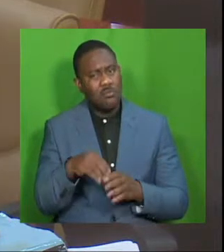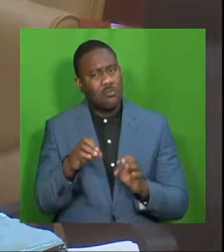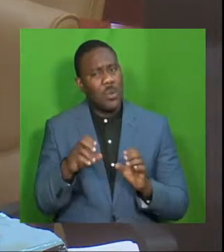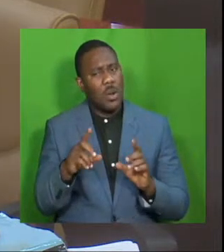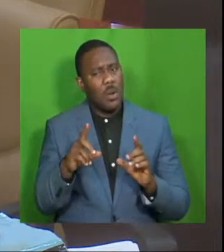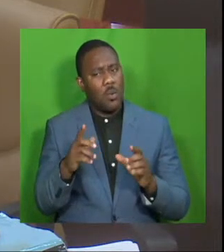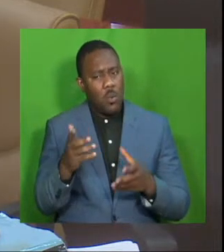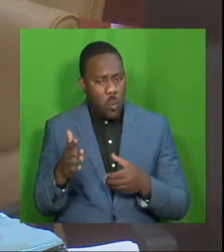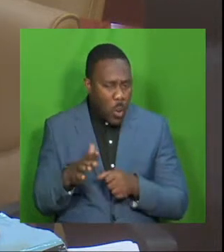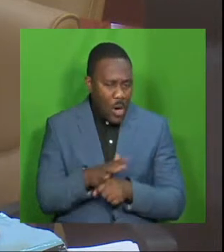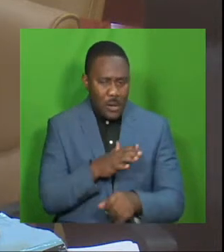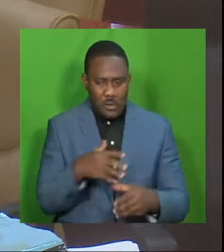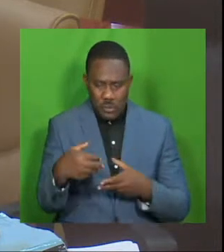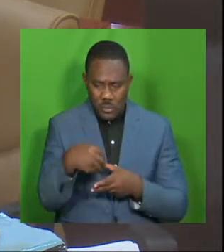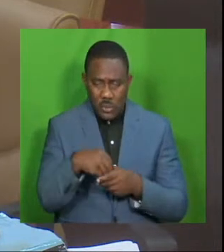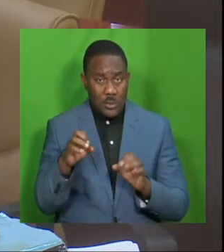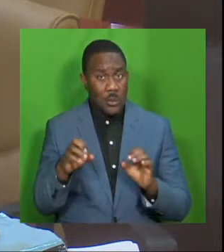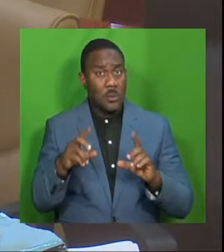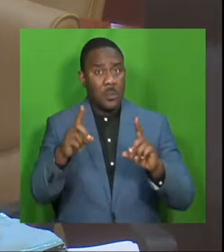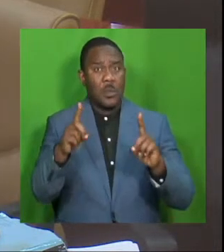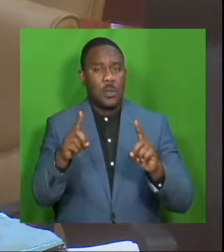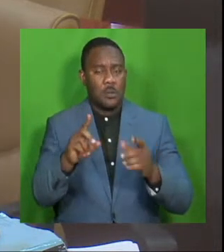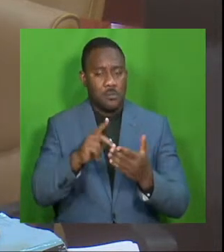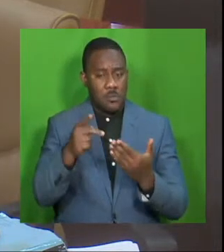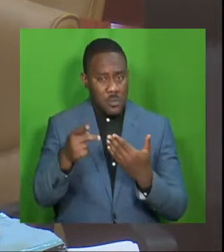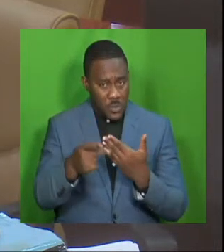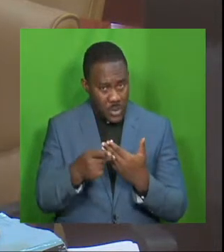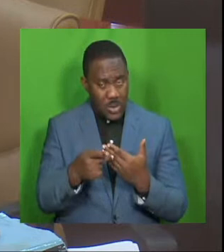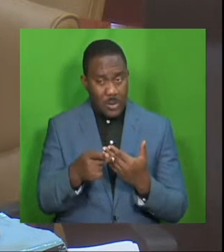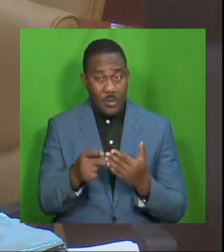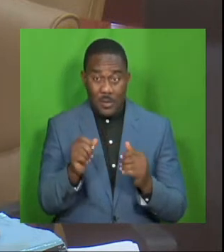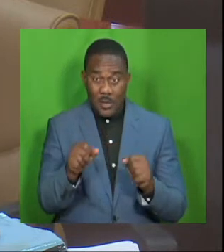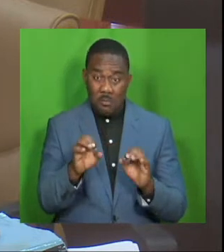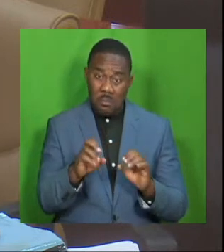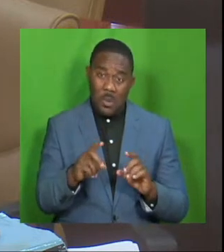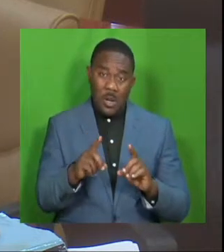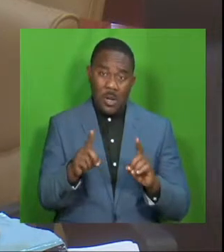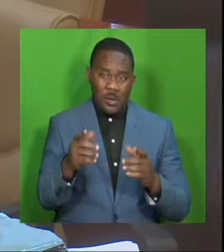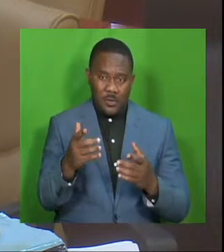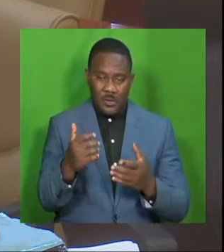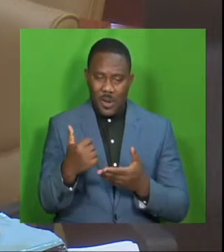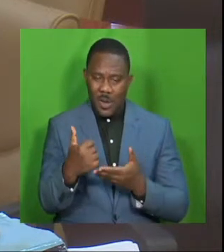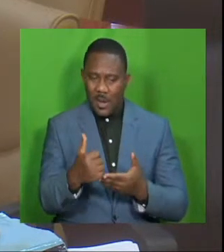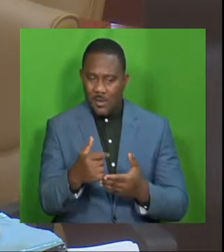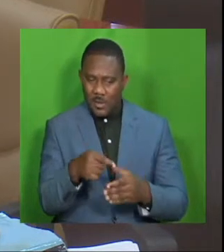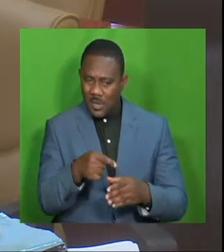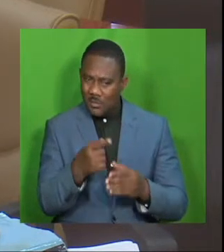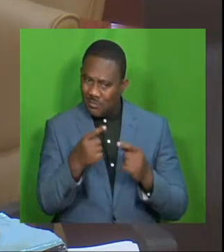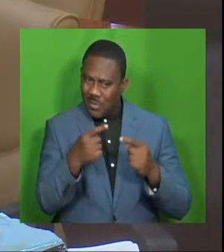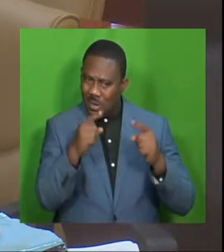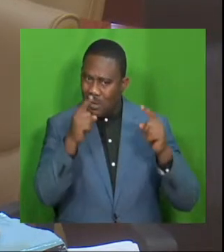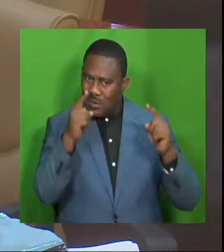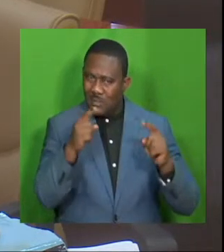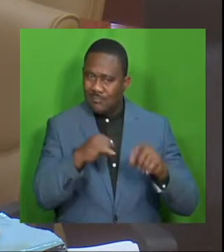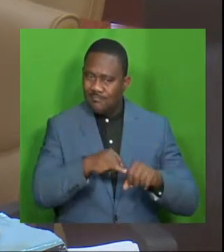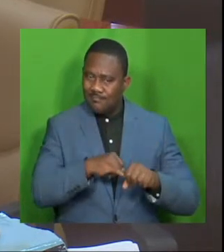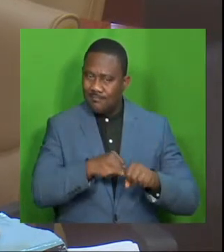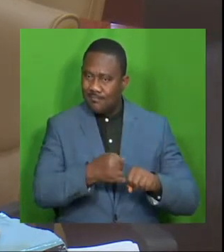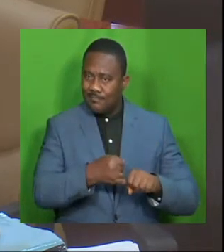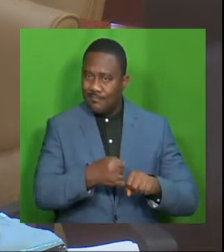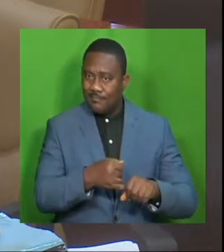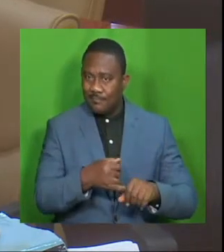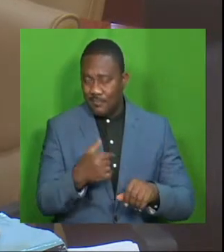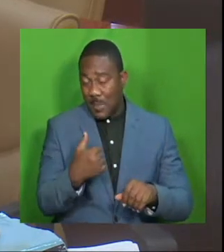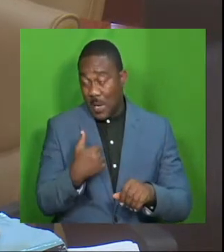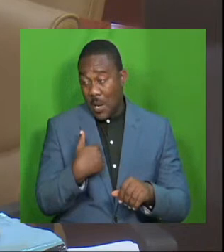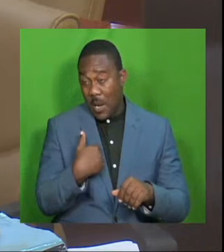sensitization program to be in place for a successful implementation of this? And I